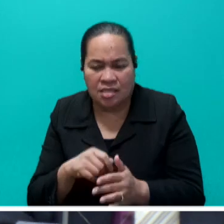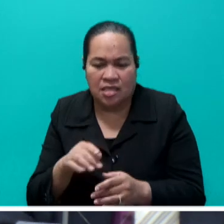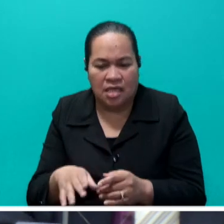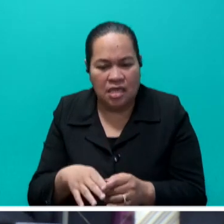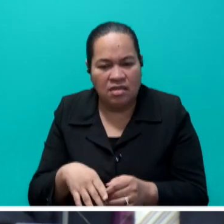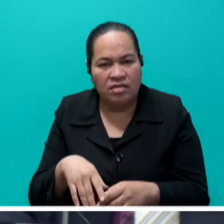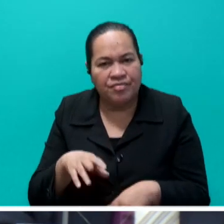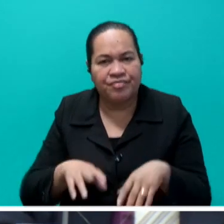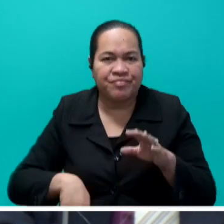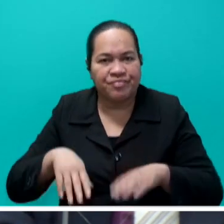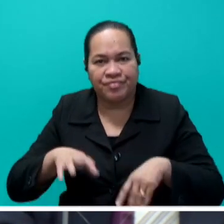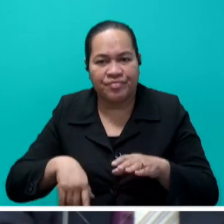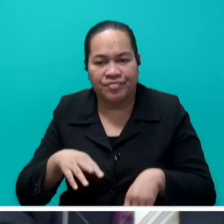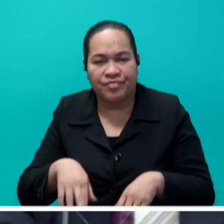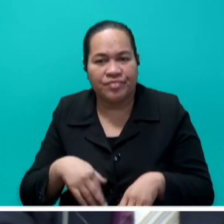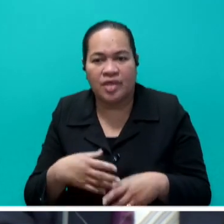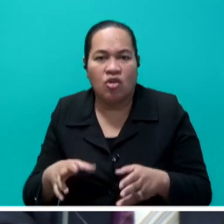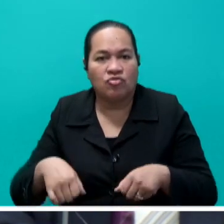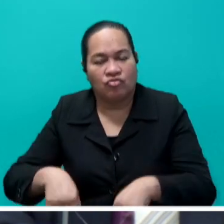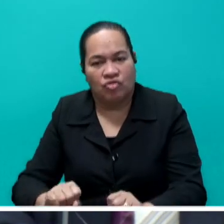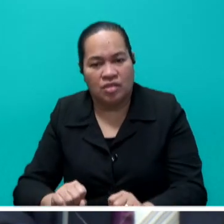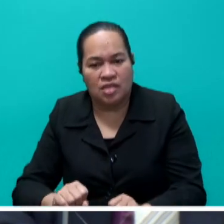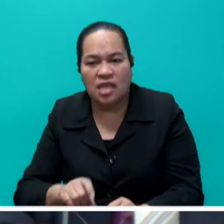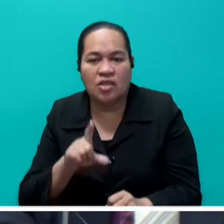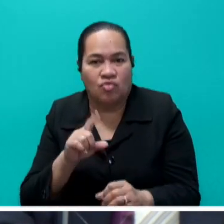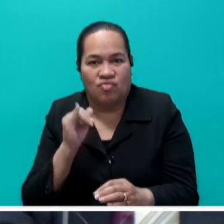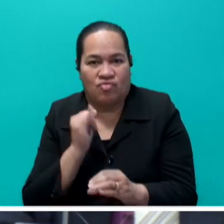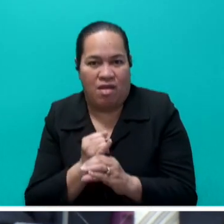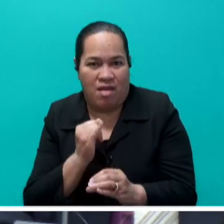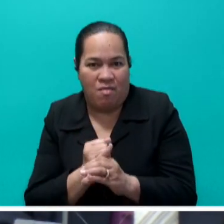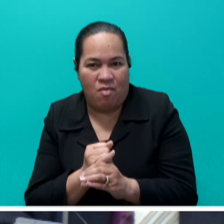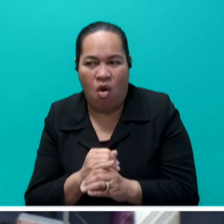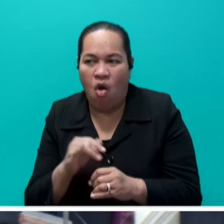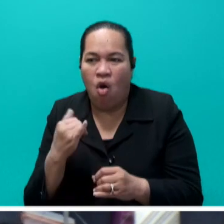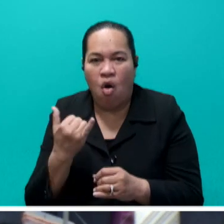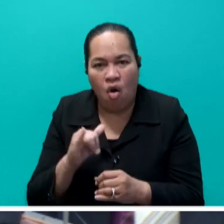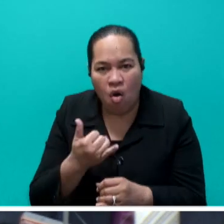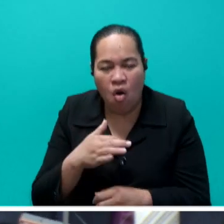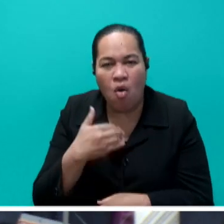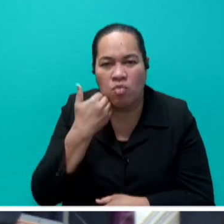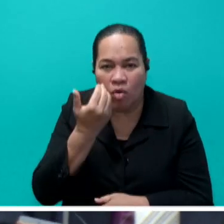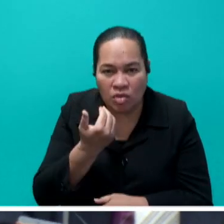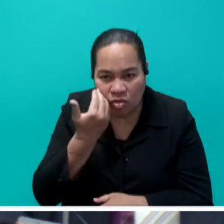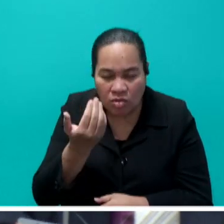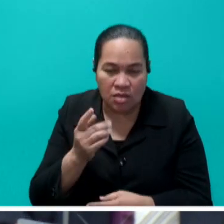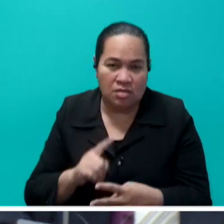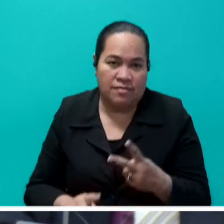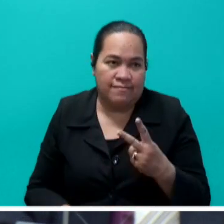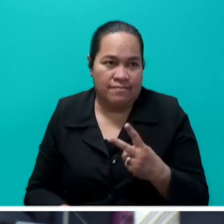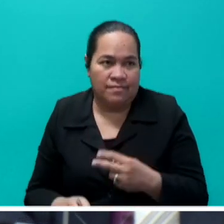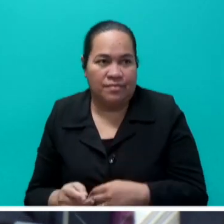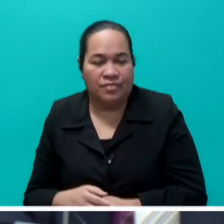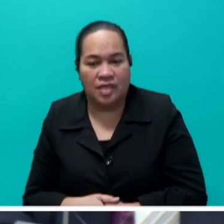under circumstances that suggest illegal activity or prostitution. While it is essential to enforce